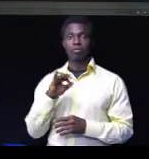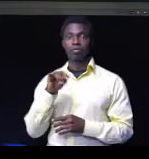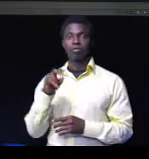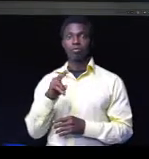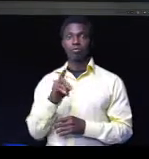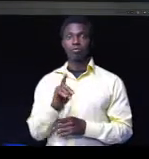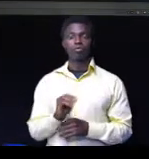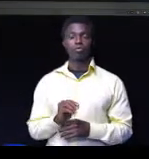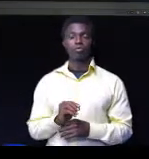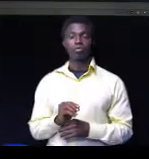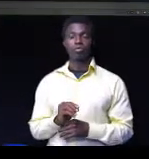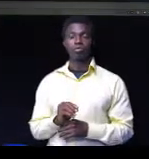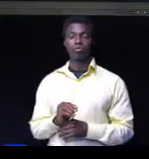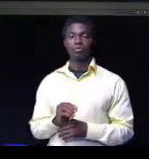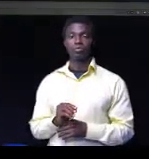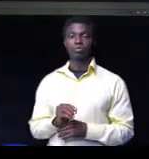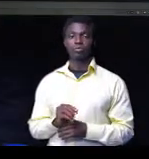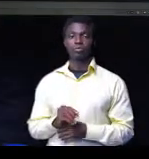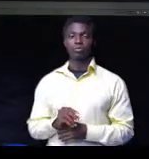benefits of judo.